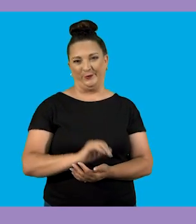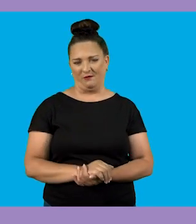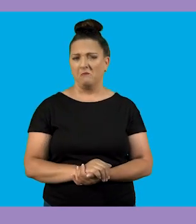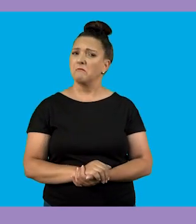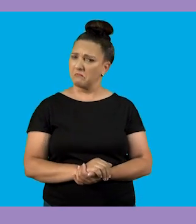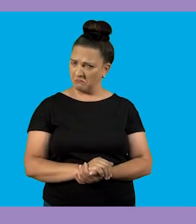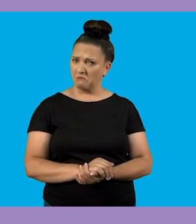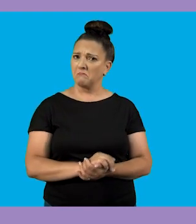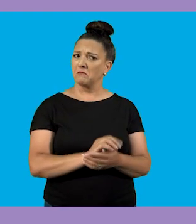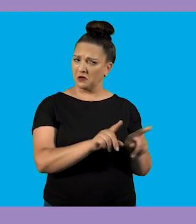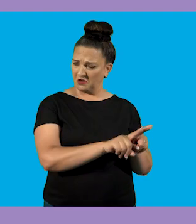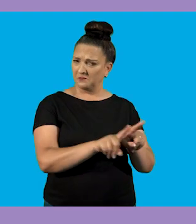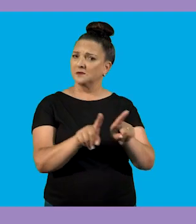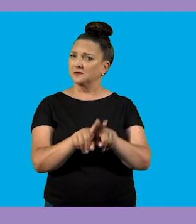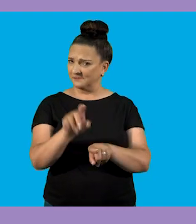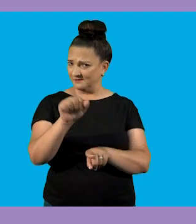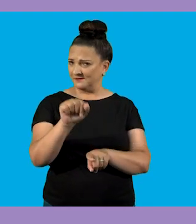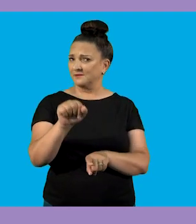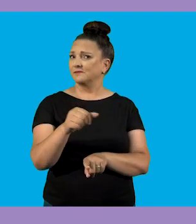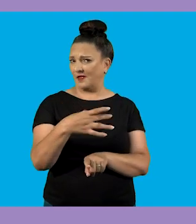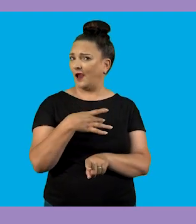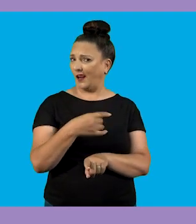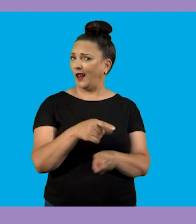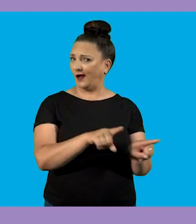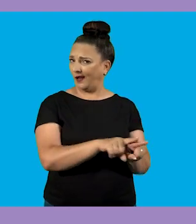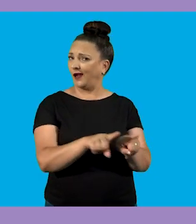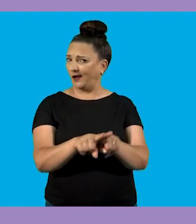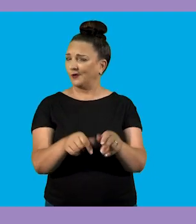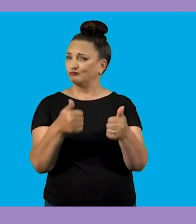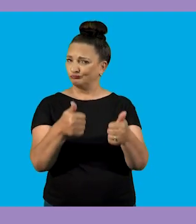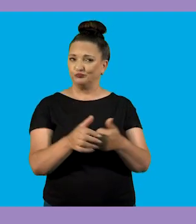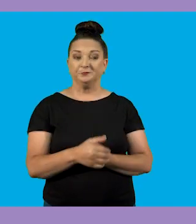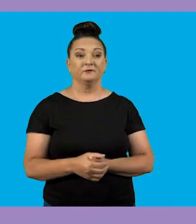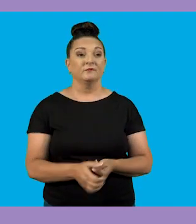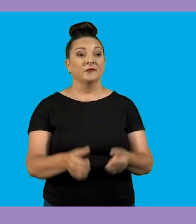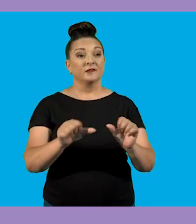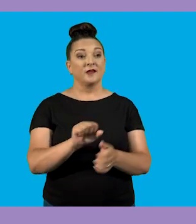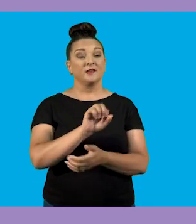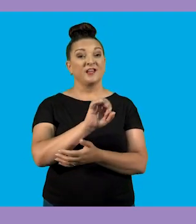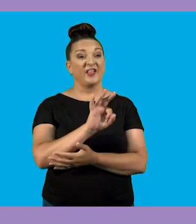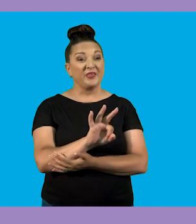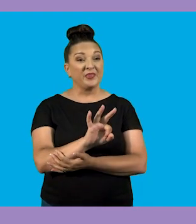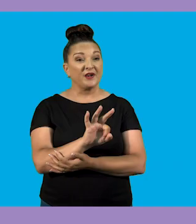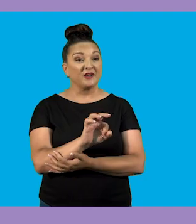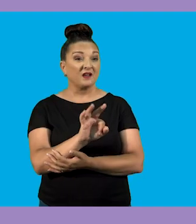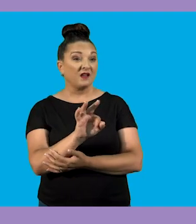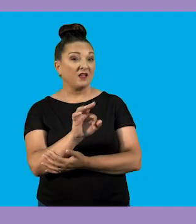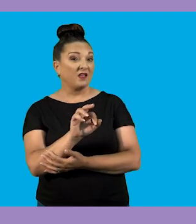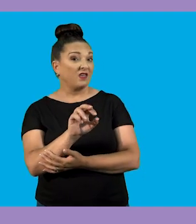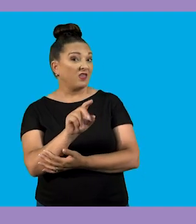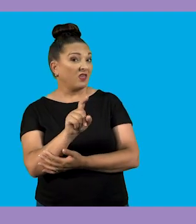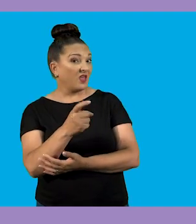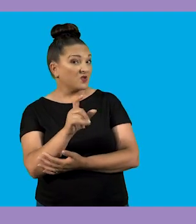25y cubed, then you are correct. Those are like terms. What about 3xy